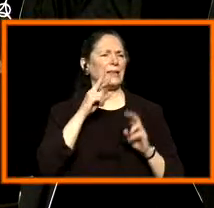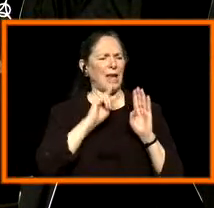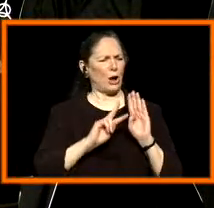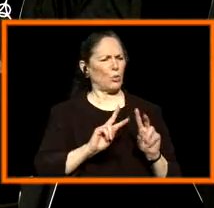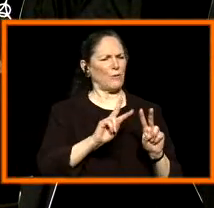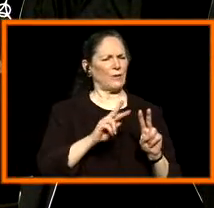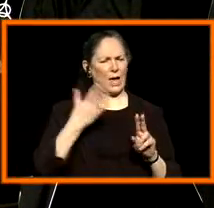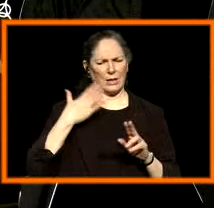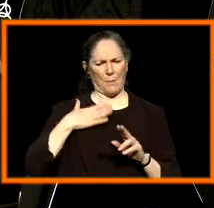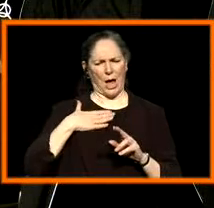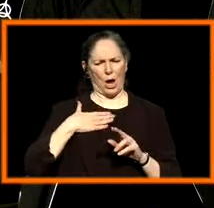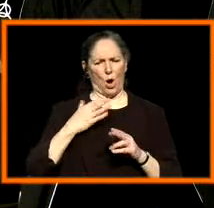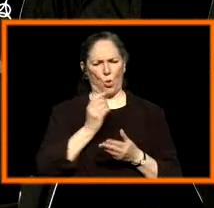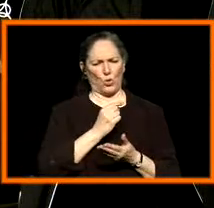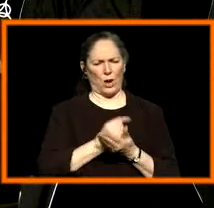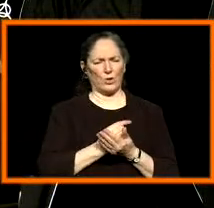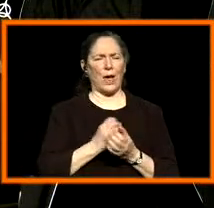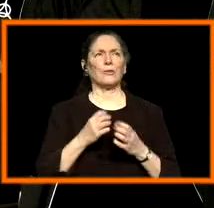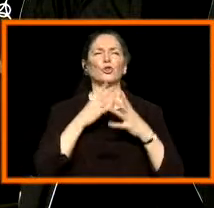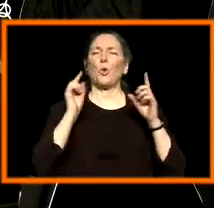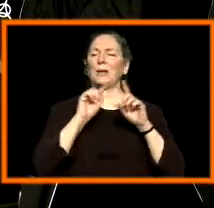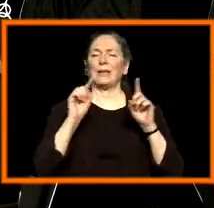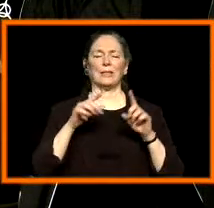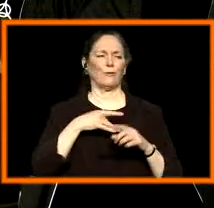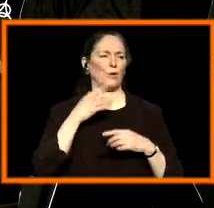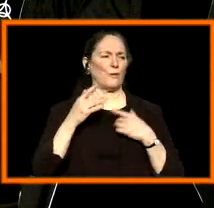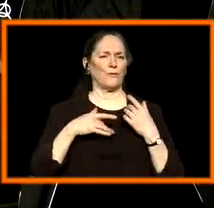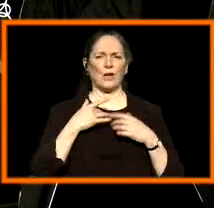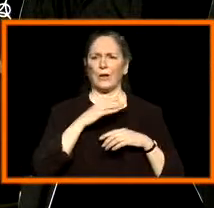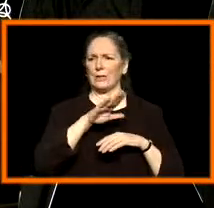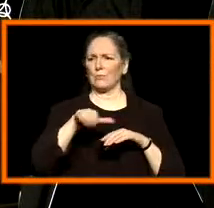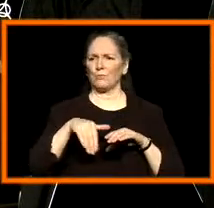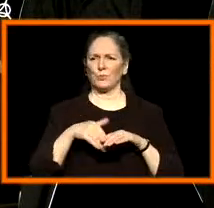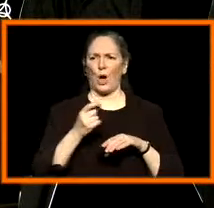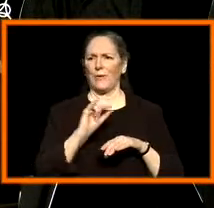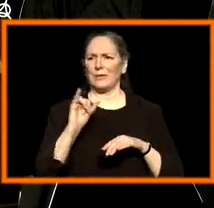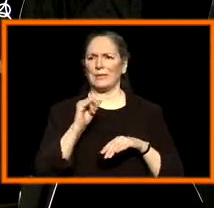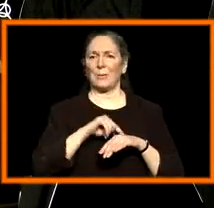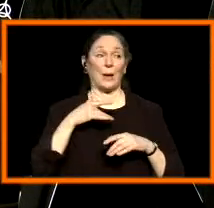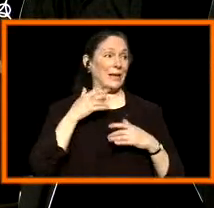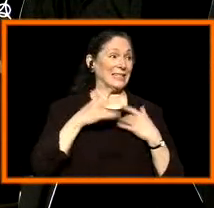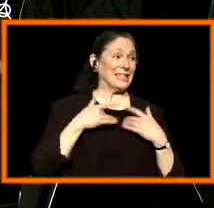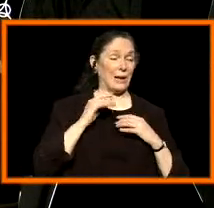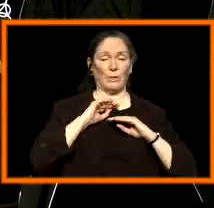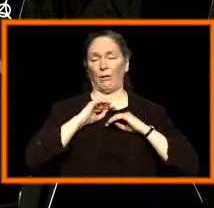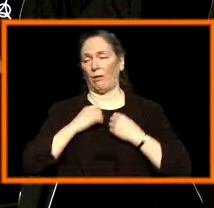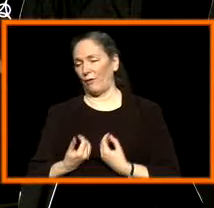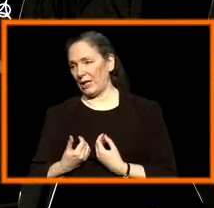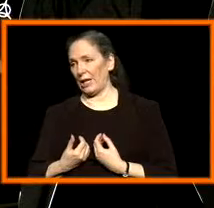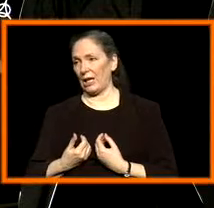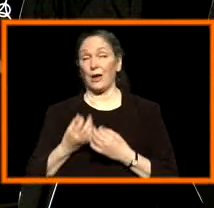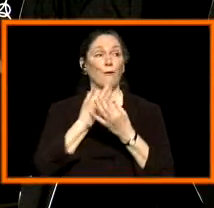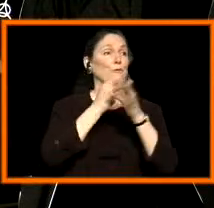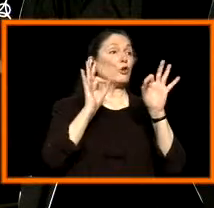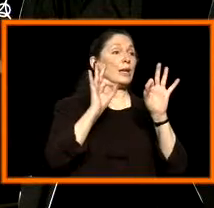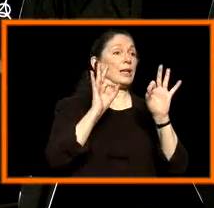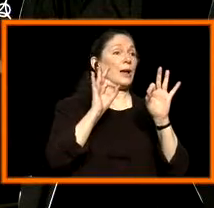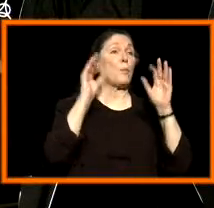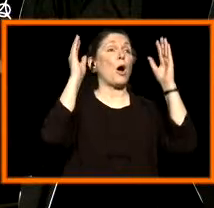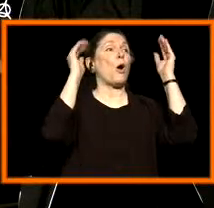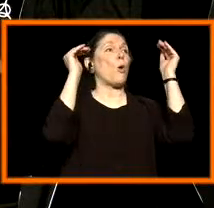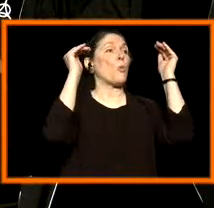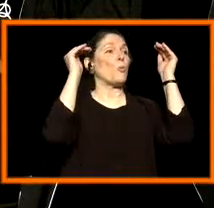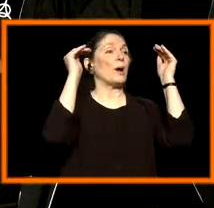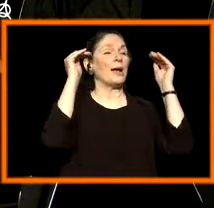reflect back on my own commencement, I had so many different feelings all at once. Excitement, fatigue, freedom,